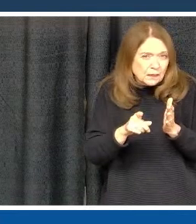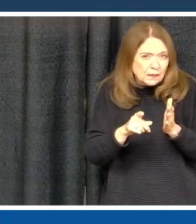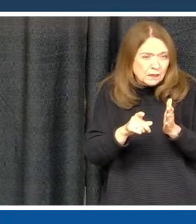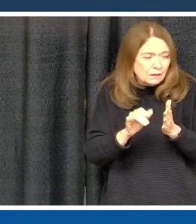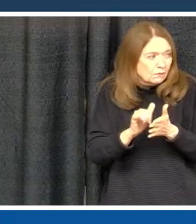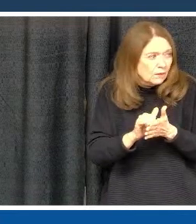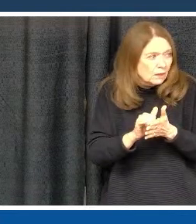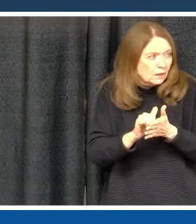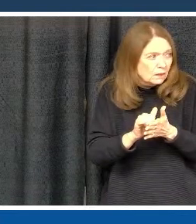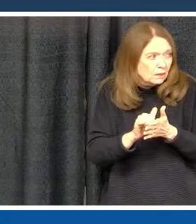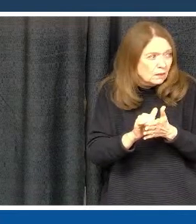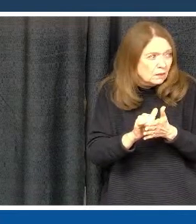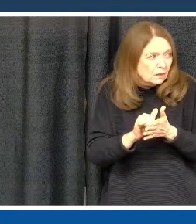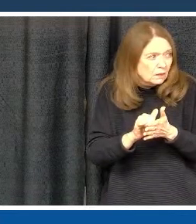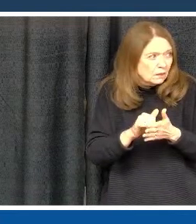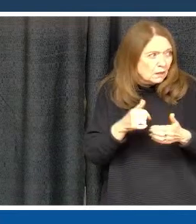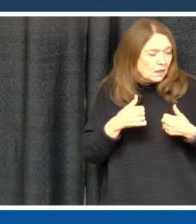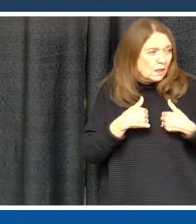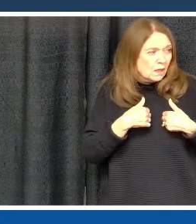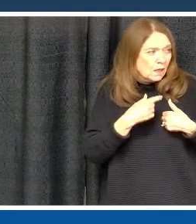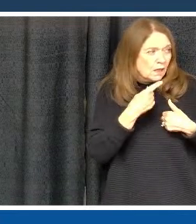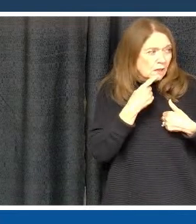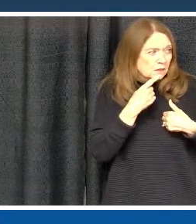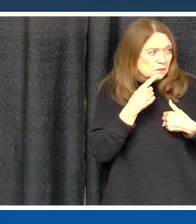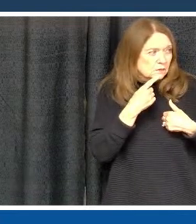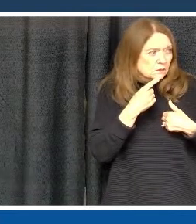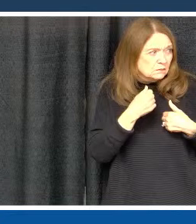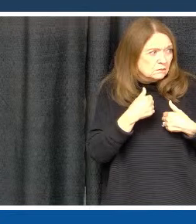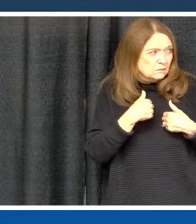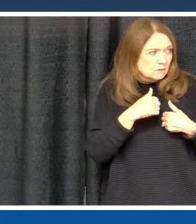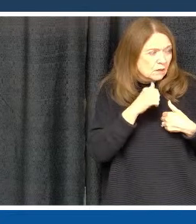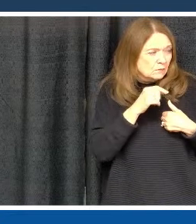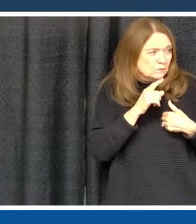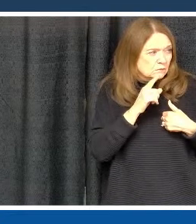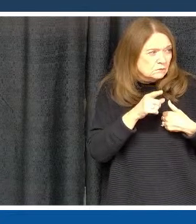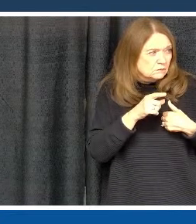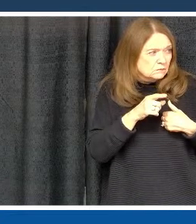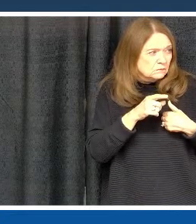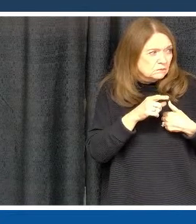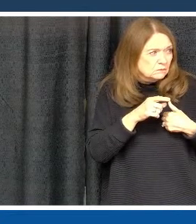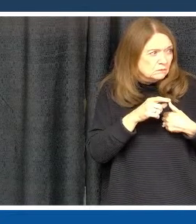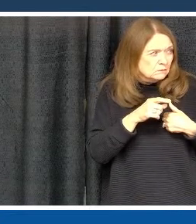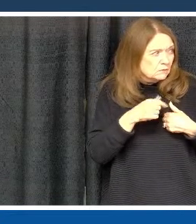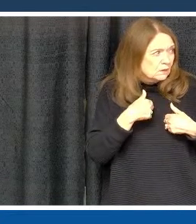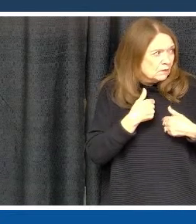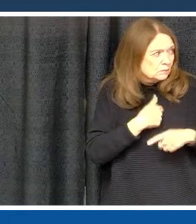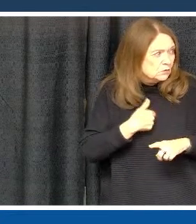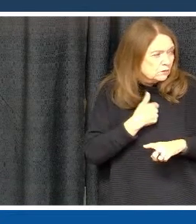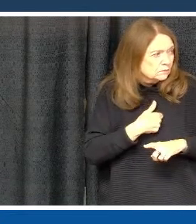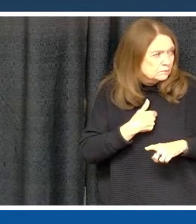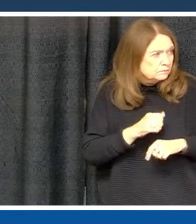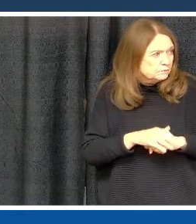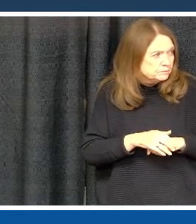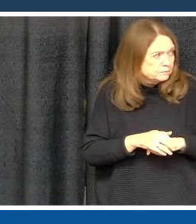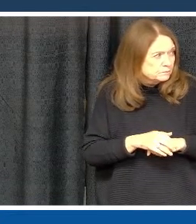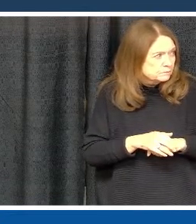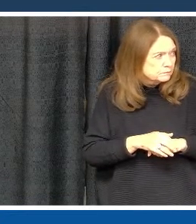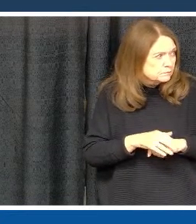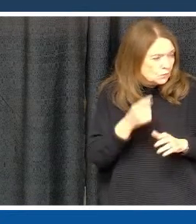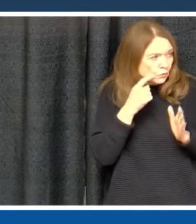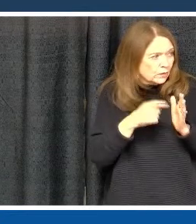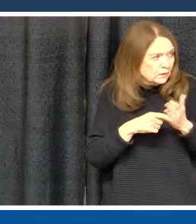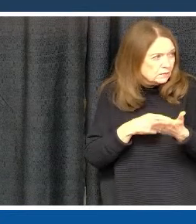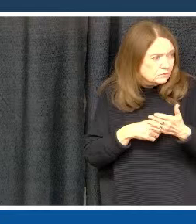that. I said, I'm not sure. I'm sorry. You